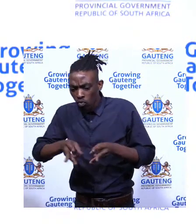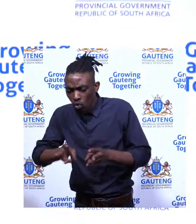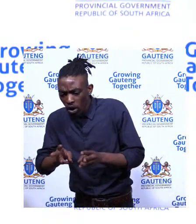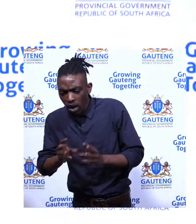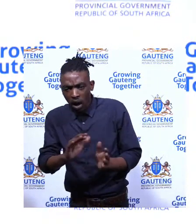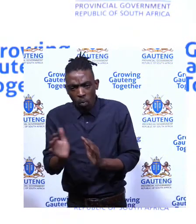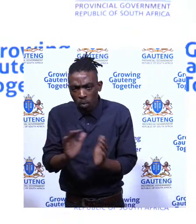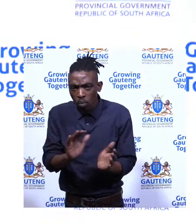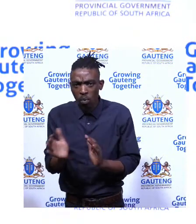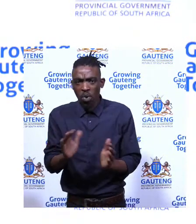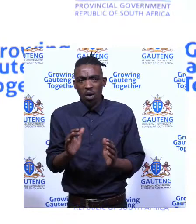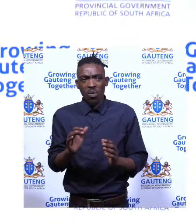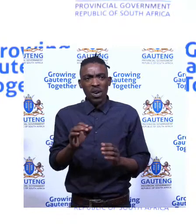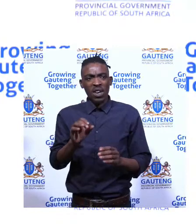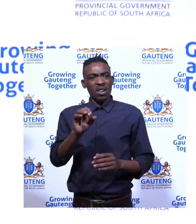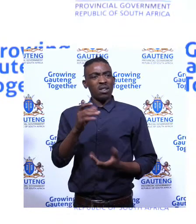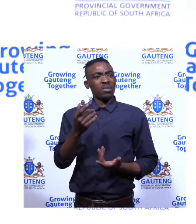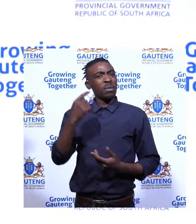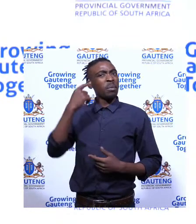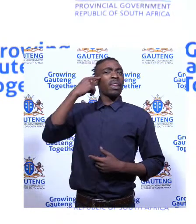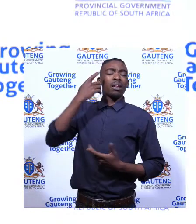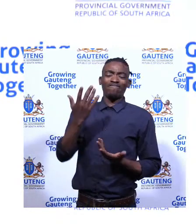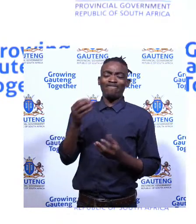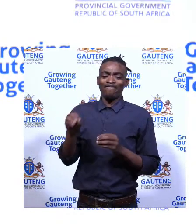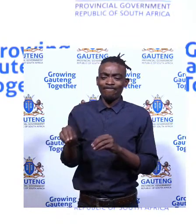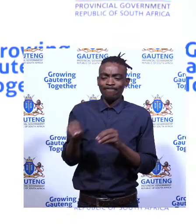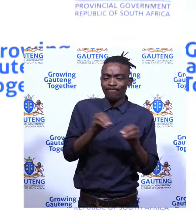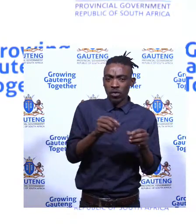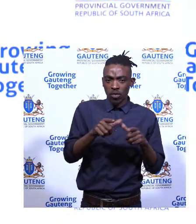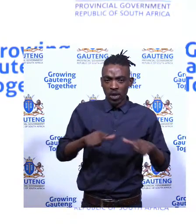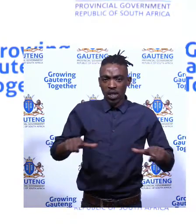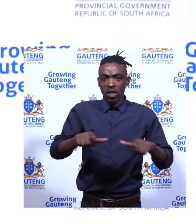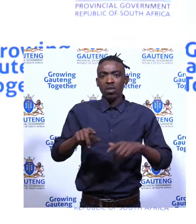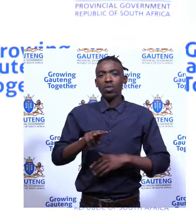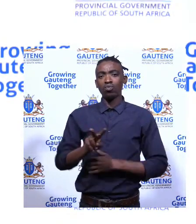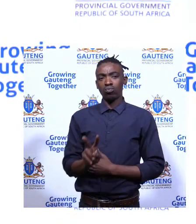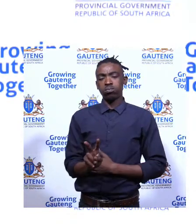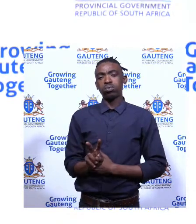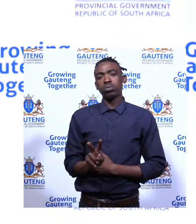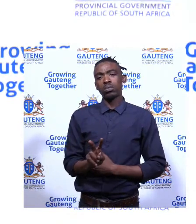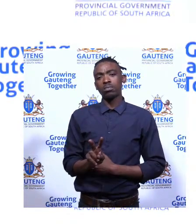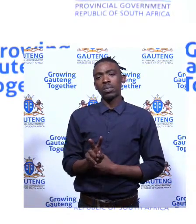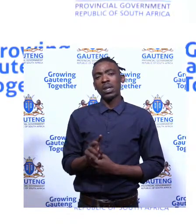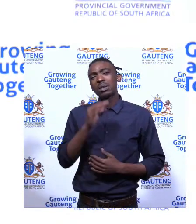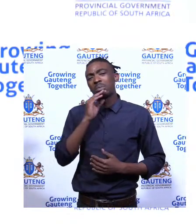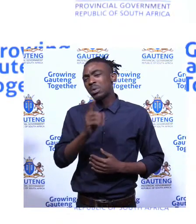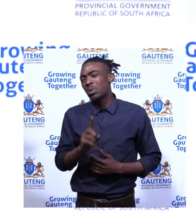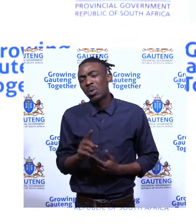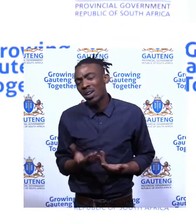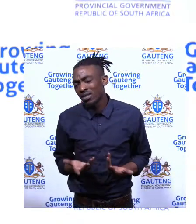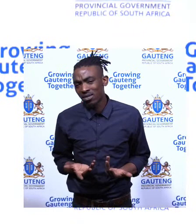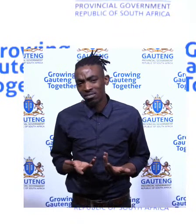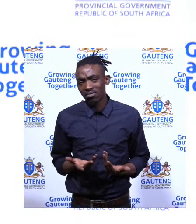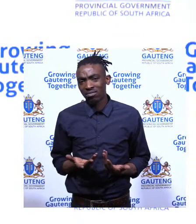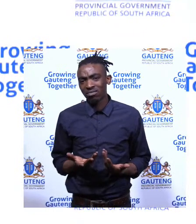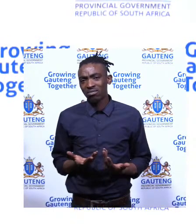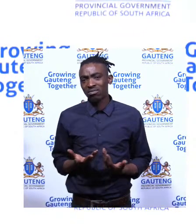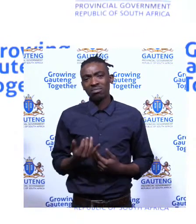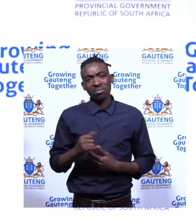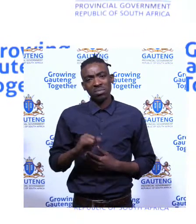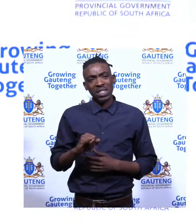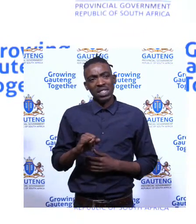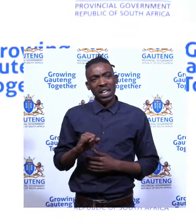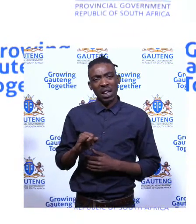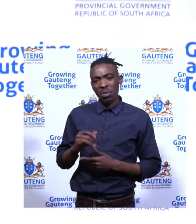we move to level 2? What do we think was going to happen to cases and to the peak? What if we moved to level 2 but remained with